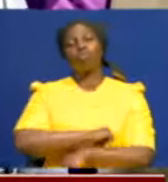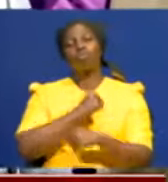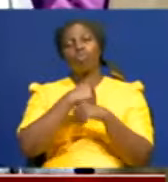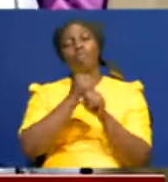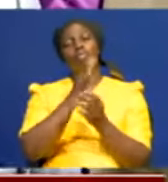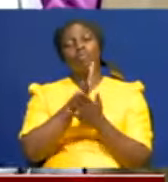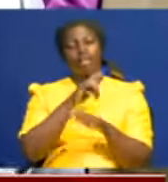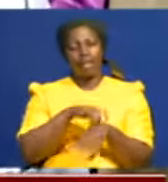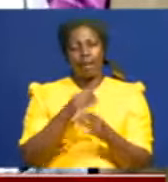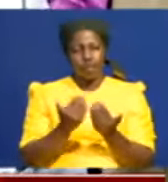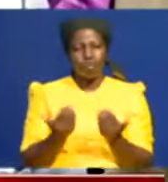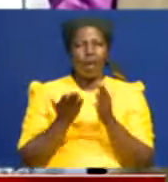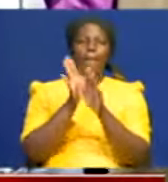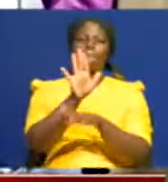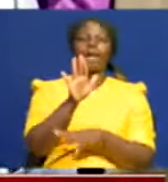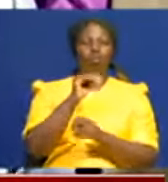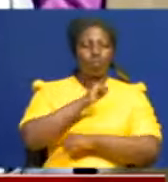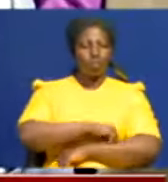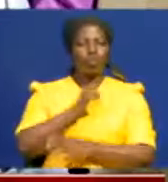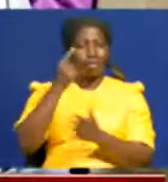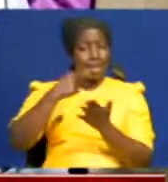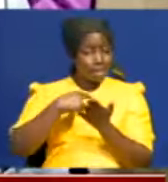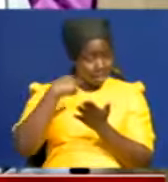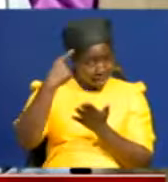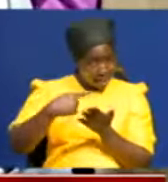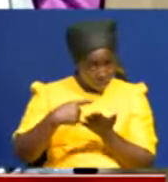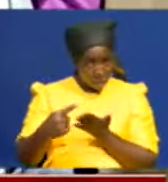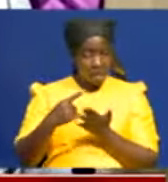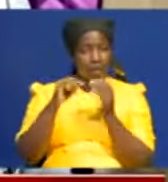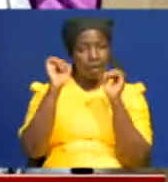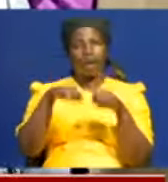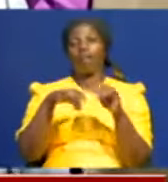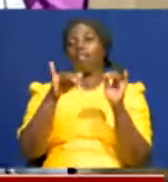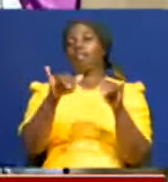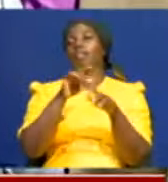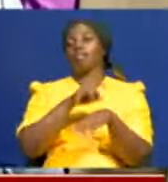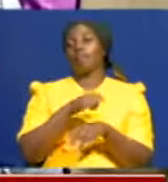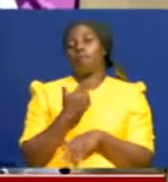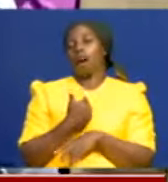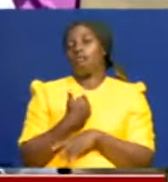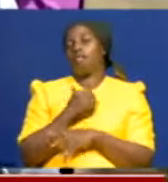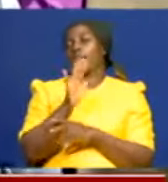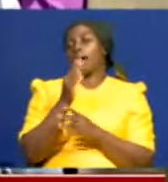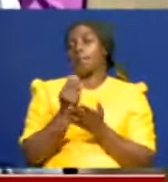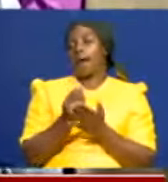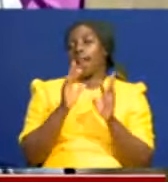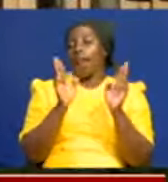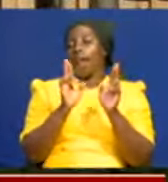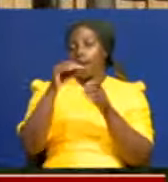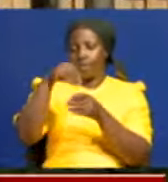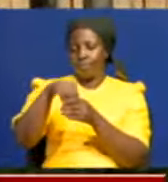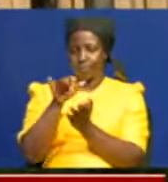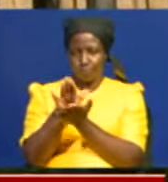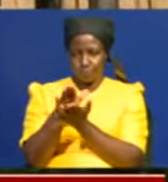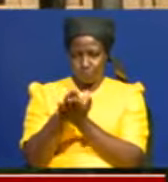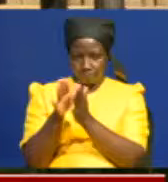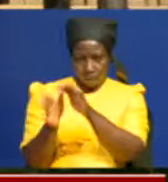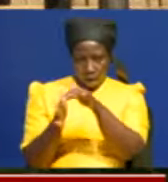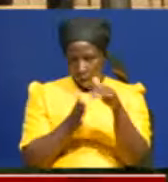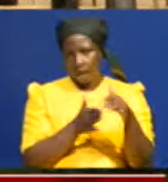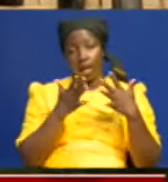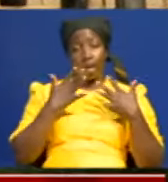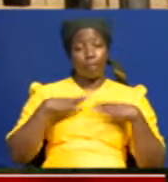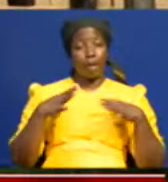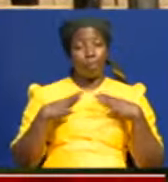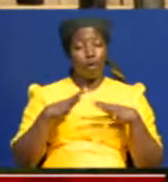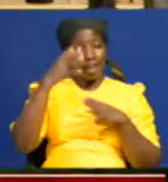get back next week to schools, they are able to stay when they have their capitation already in their banks. Elsewhere, residents of Majembe